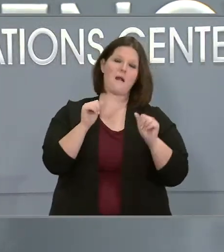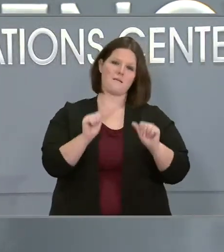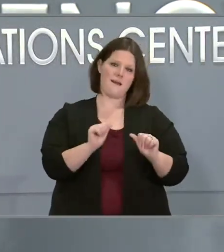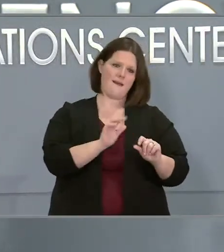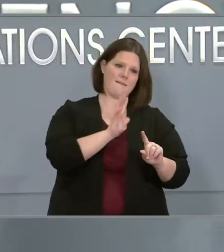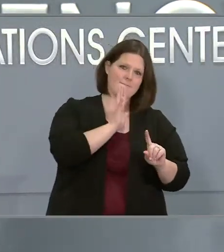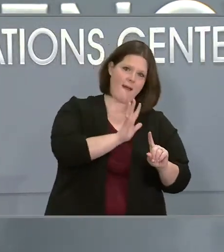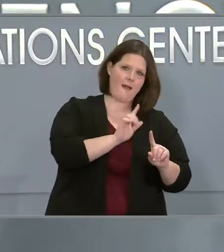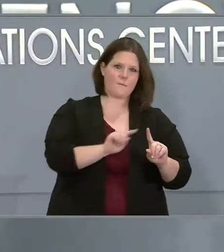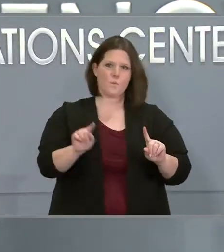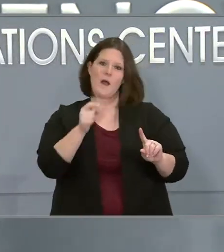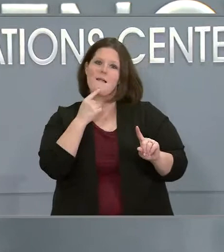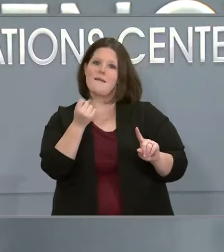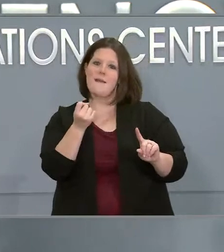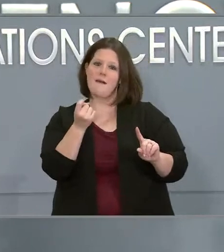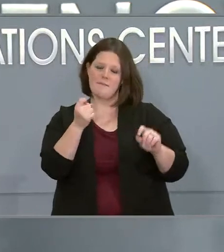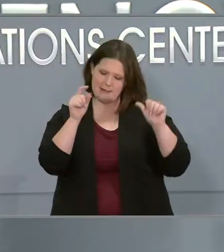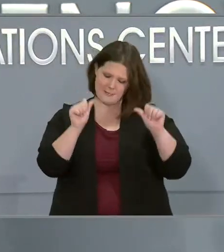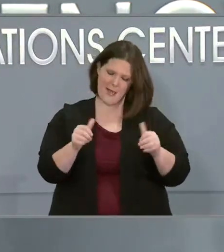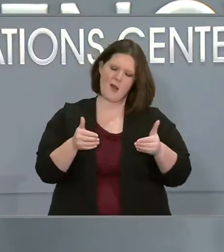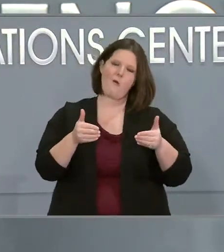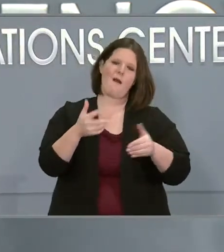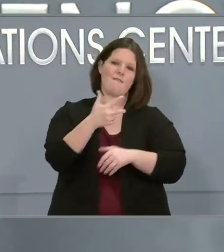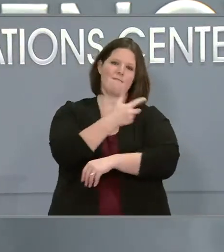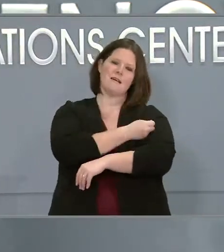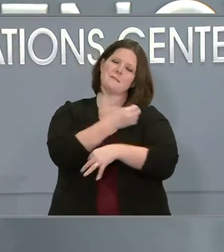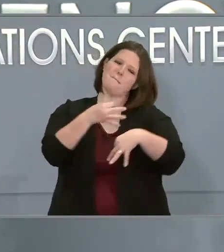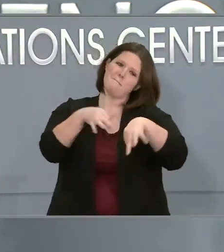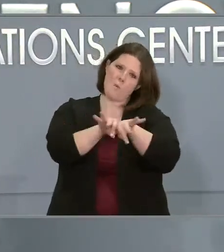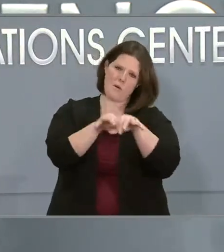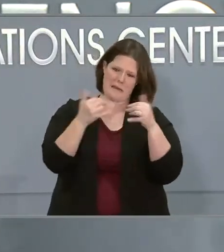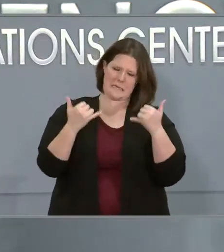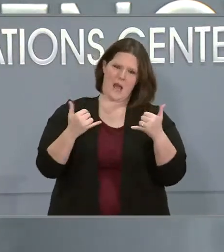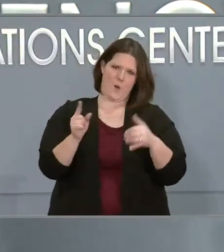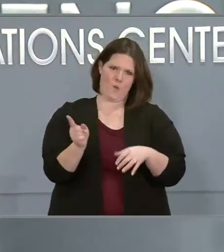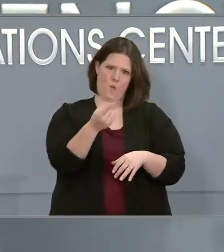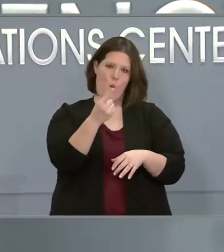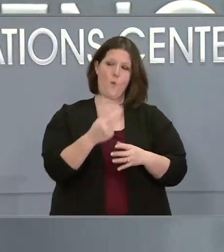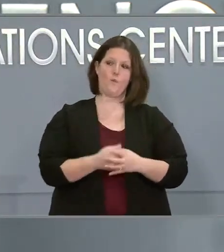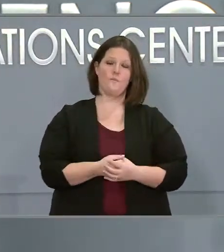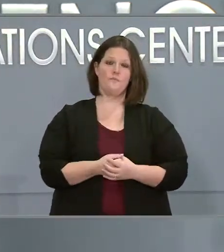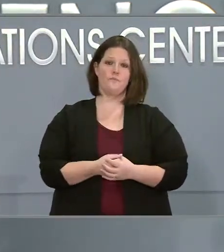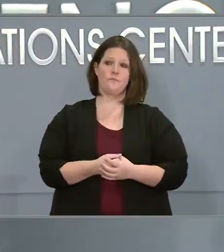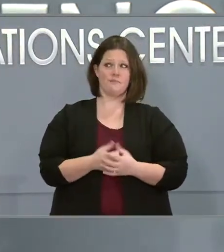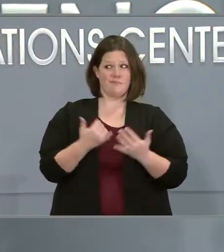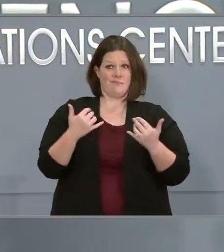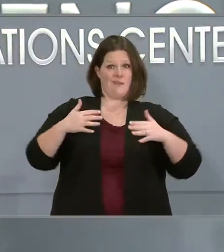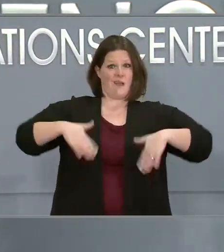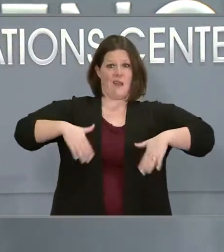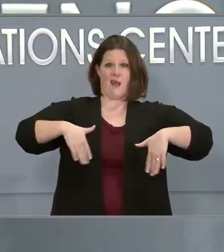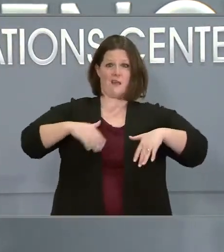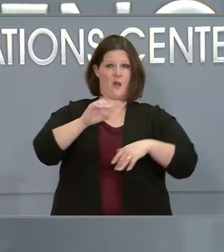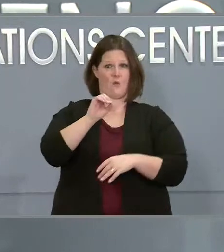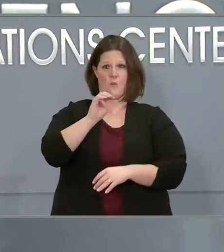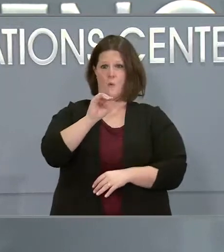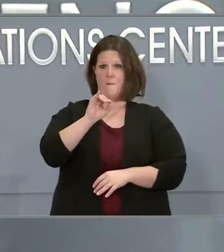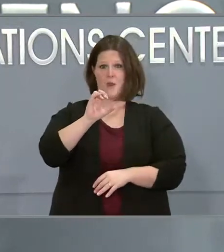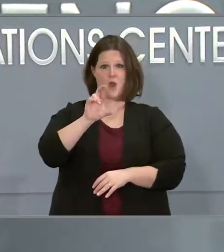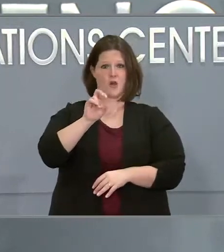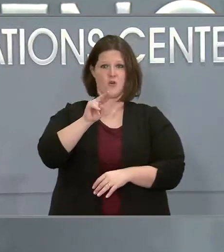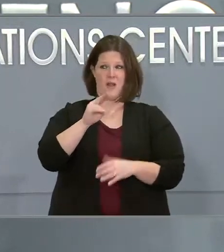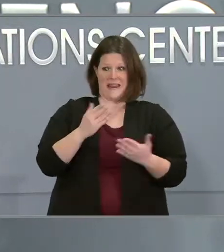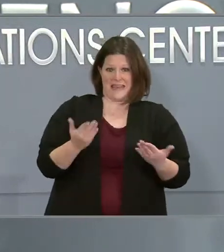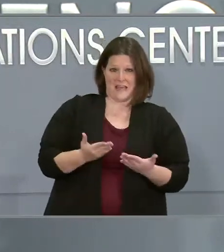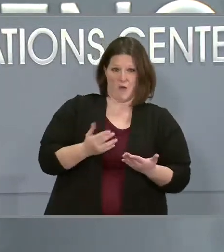get vaccinated, I think it's really important to take advantage of this time. We haven't seen the new variant here in North Carolina nor in the